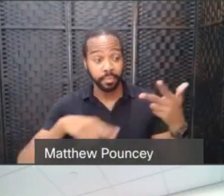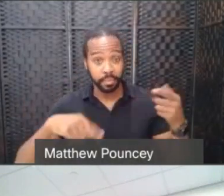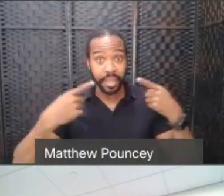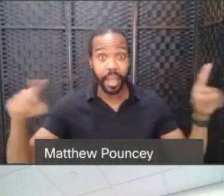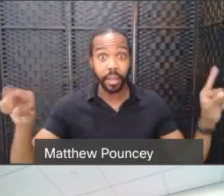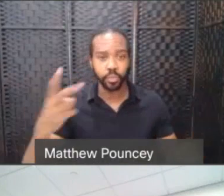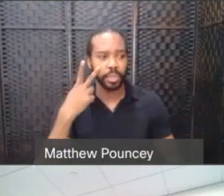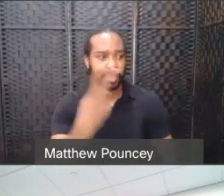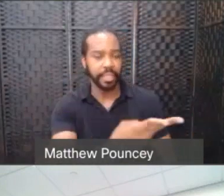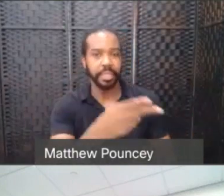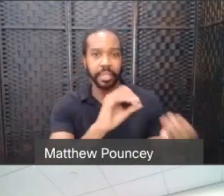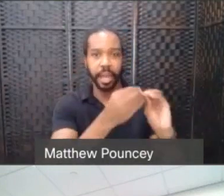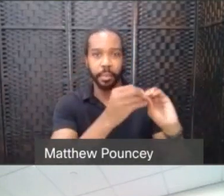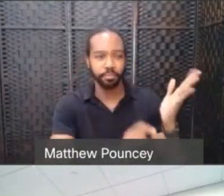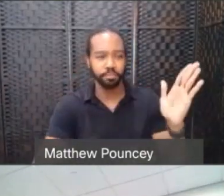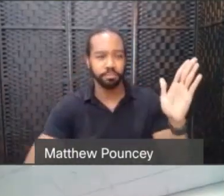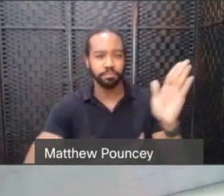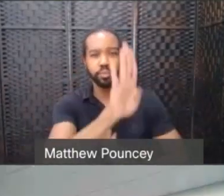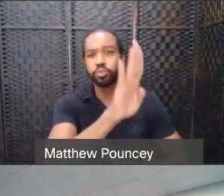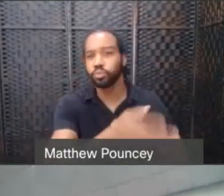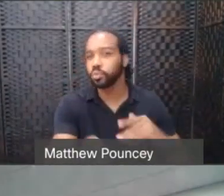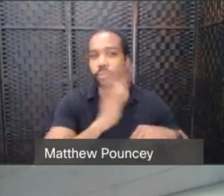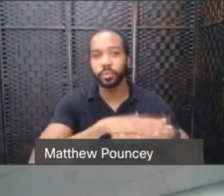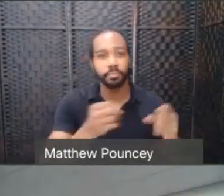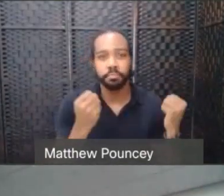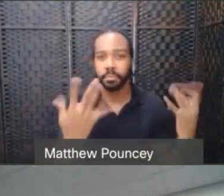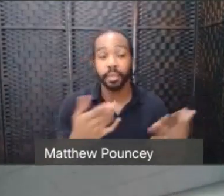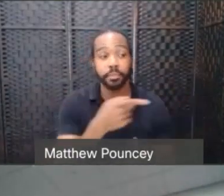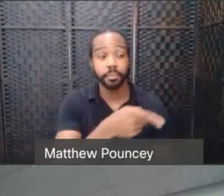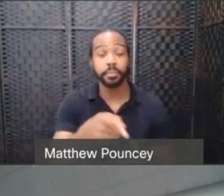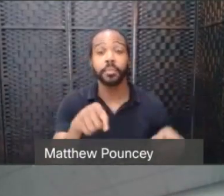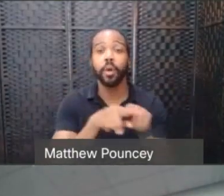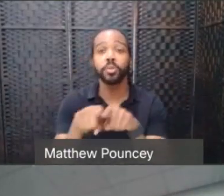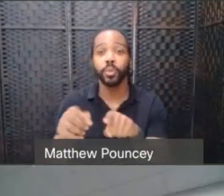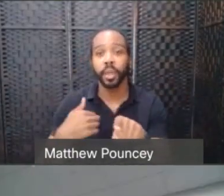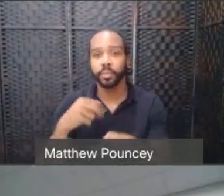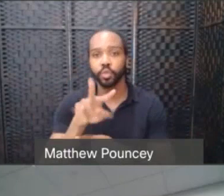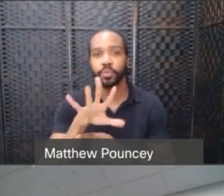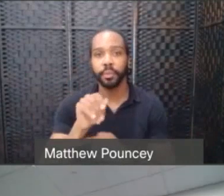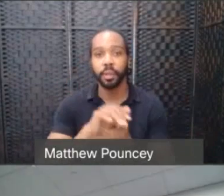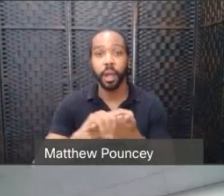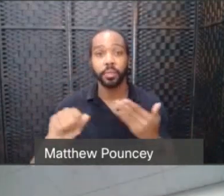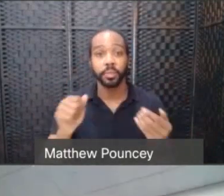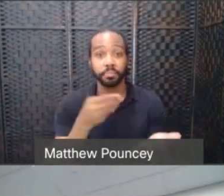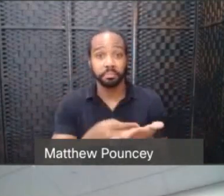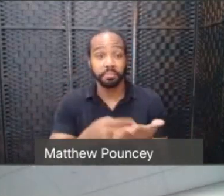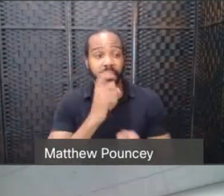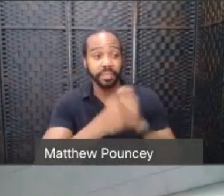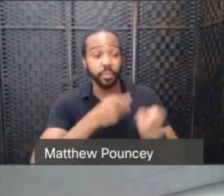up dramatically. And then we're also giving away $250 cash every Friday in the month of